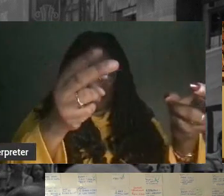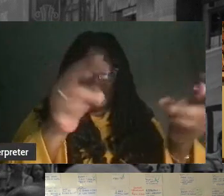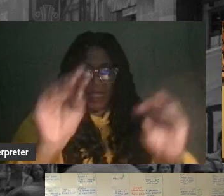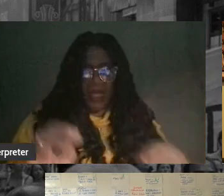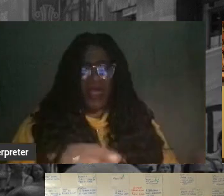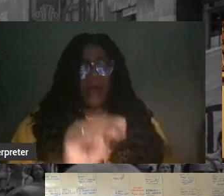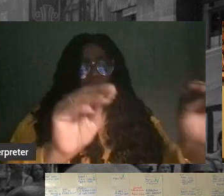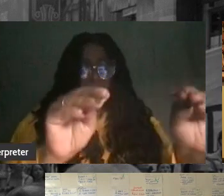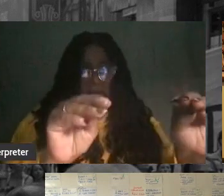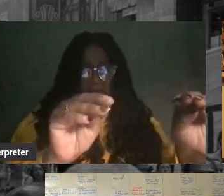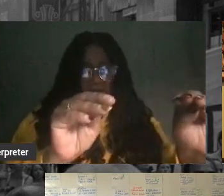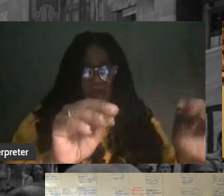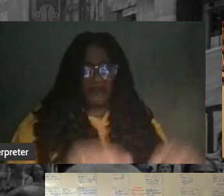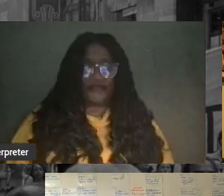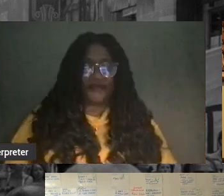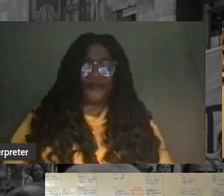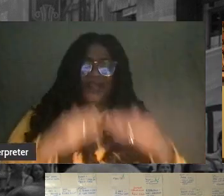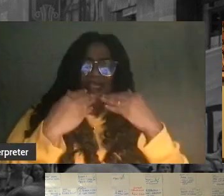Thank you, Hanna.